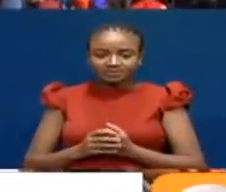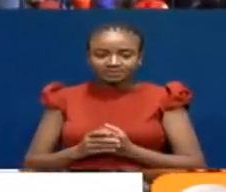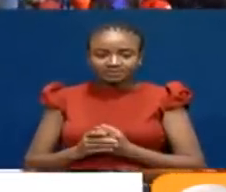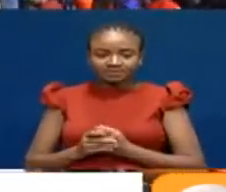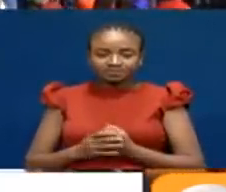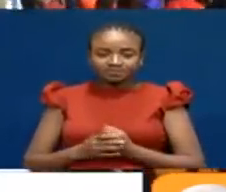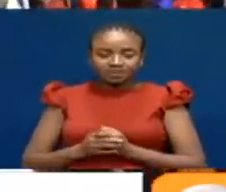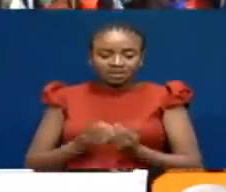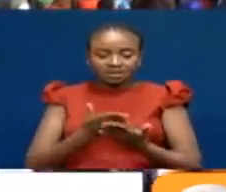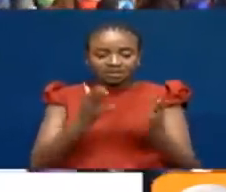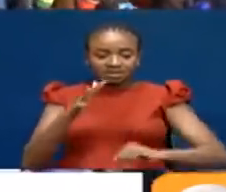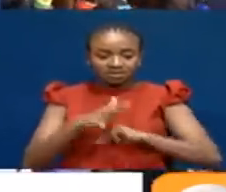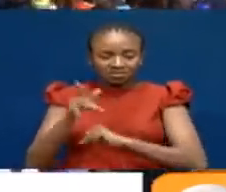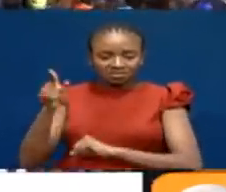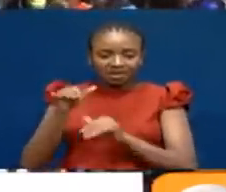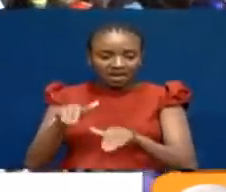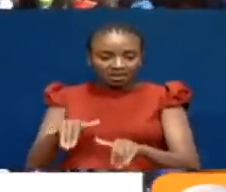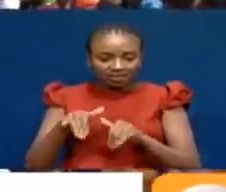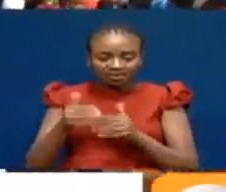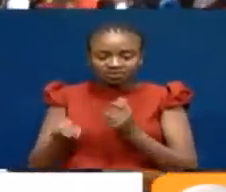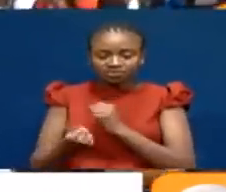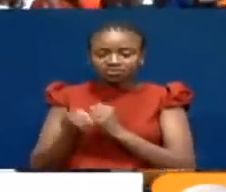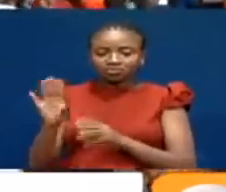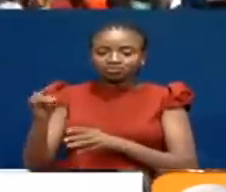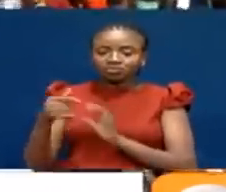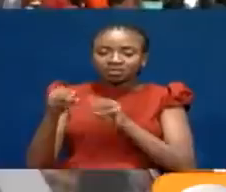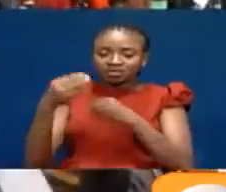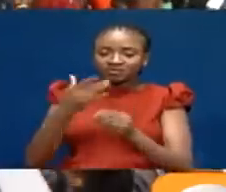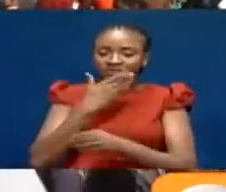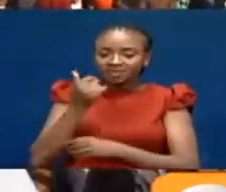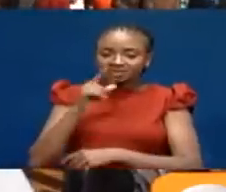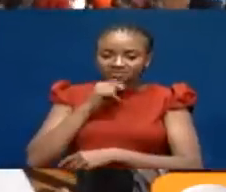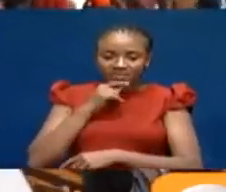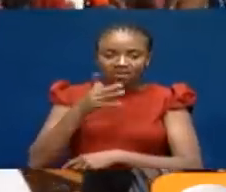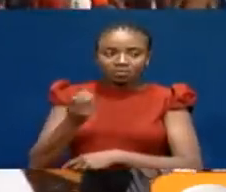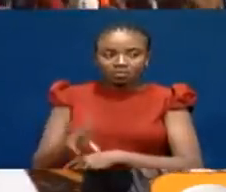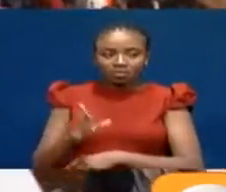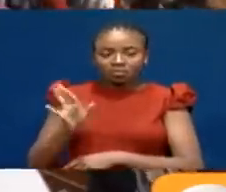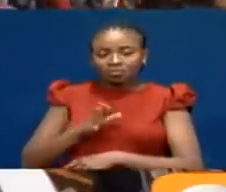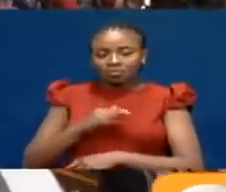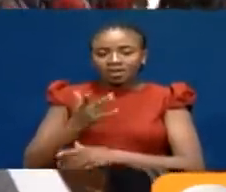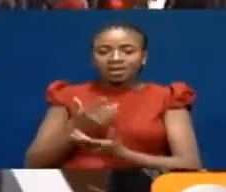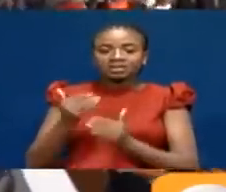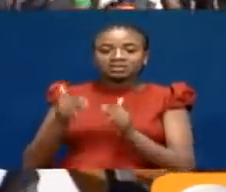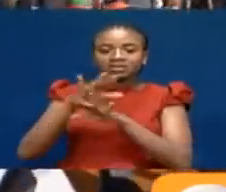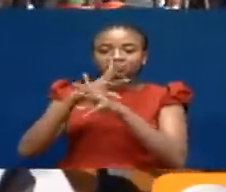with his supporters waiting for him to put forward the best man or woman to deputize him in the August